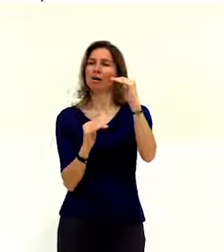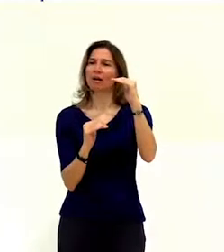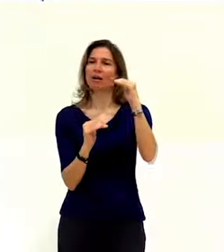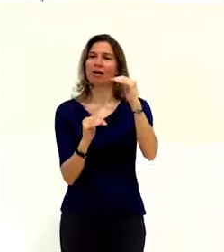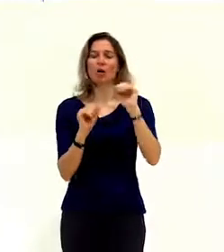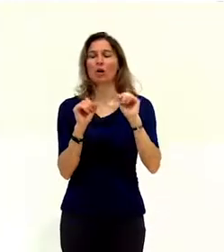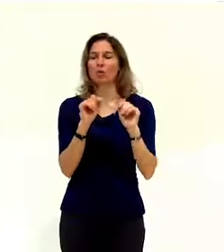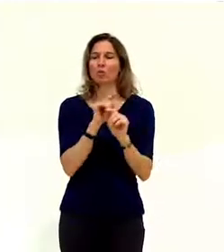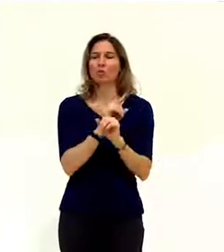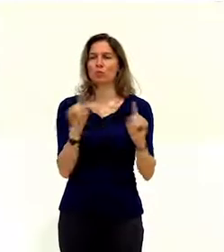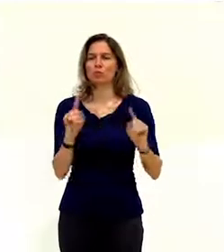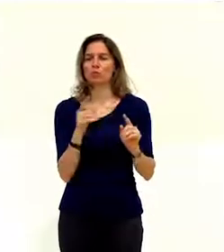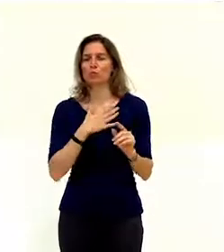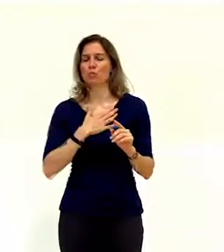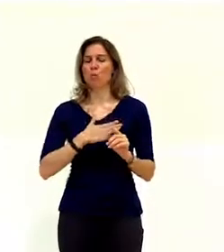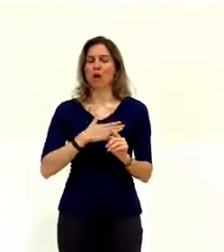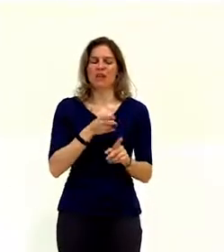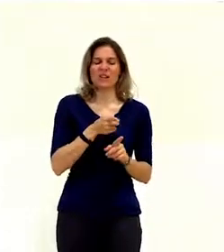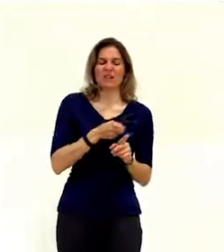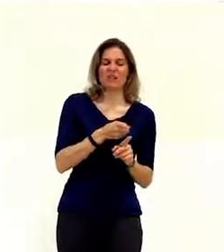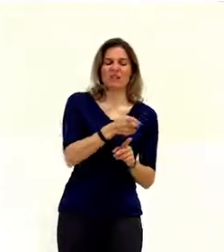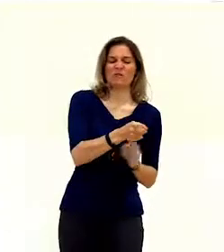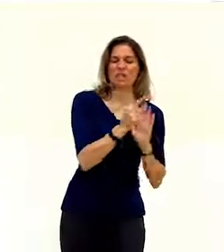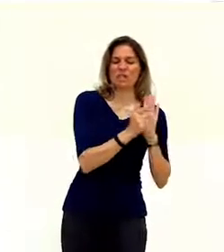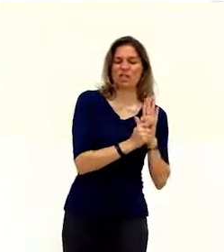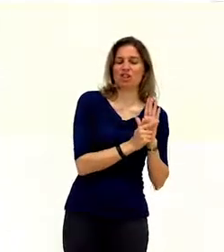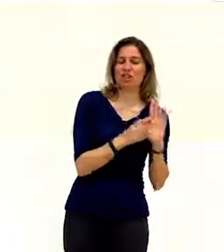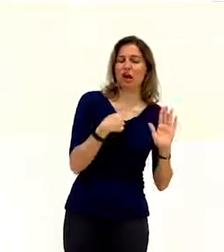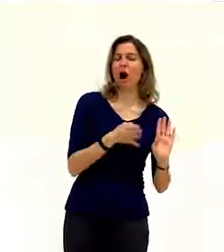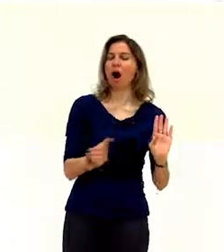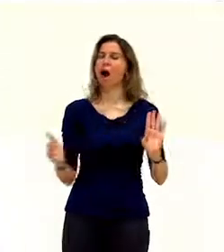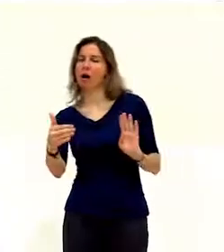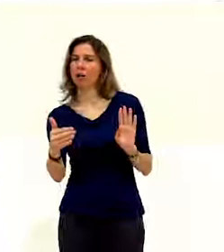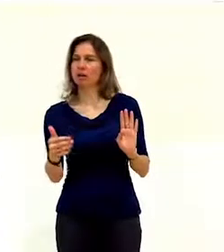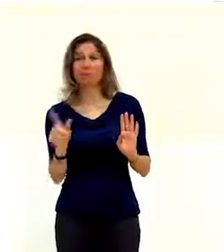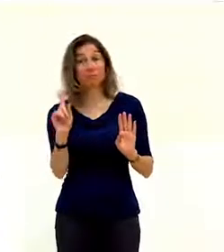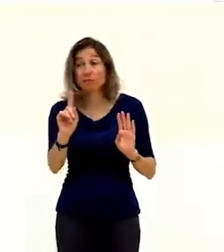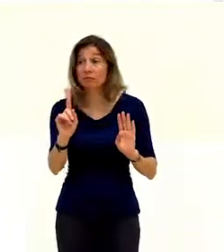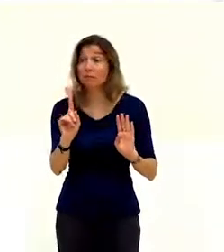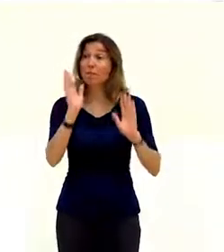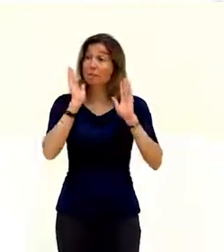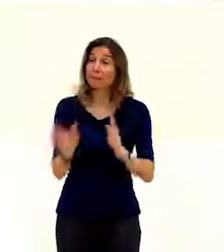procurement, to avoid specific legislations on procurement.